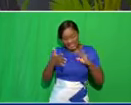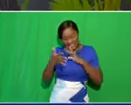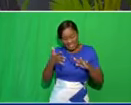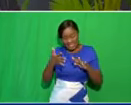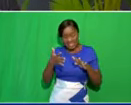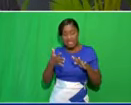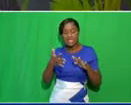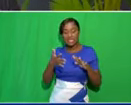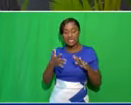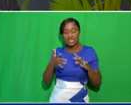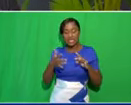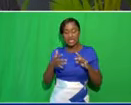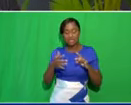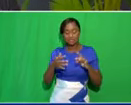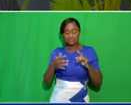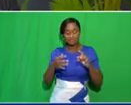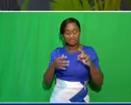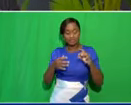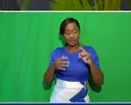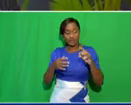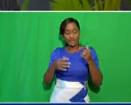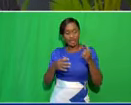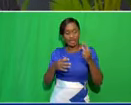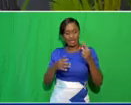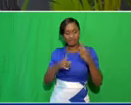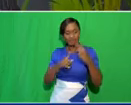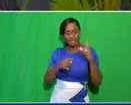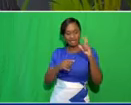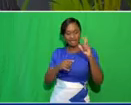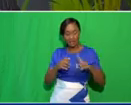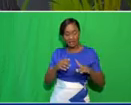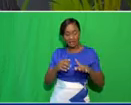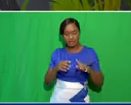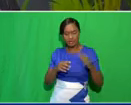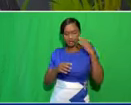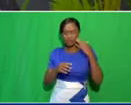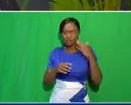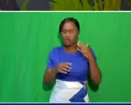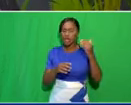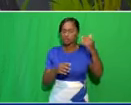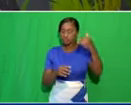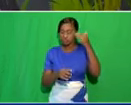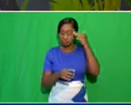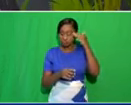plus alone. I was aware that Singapore